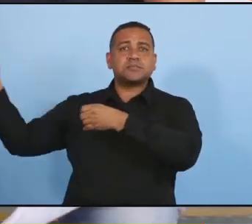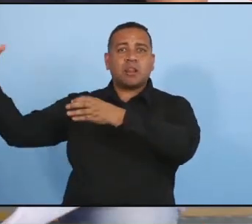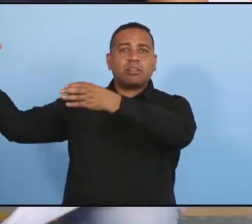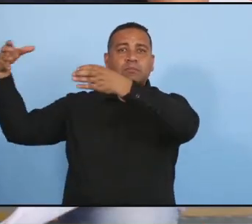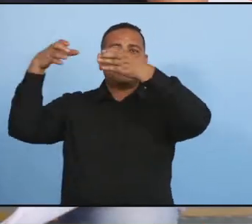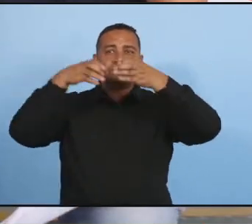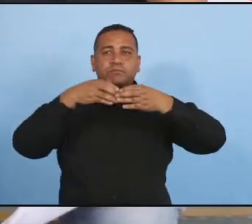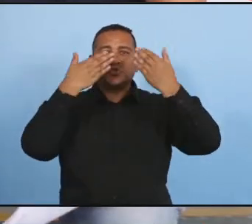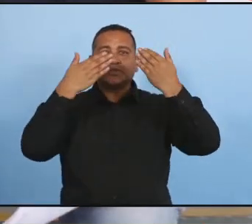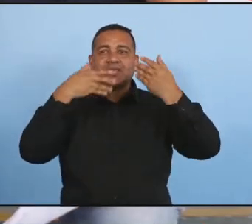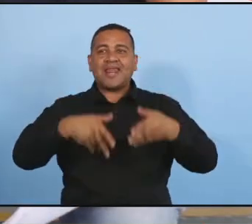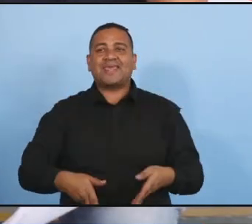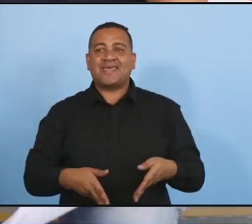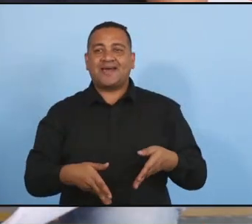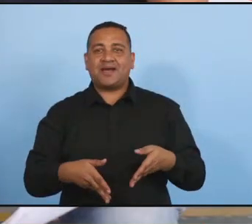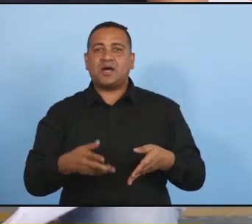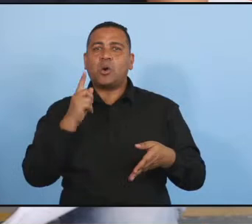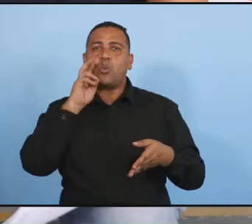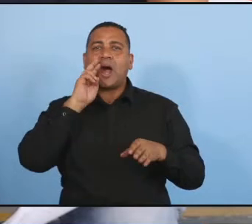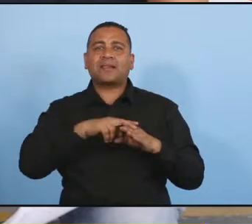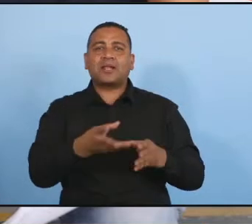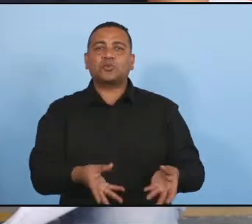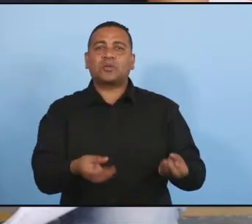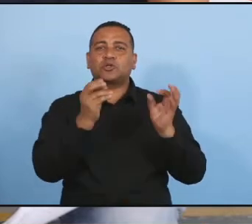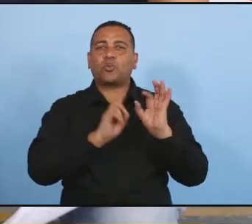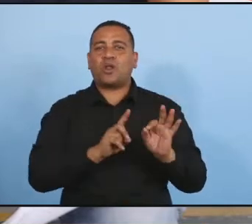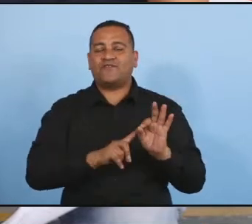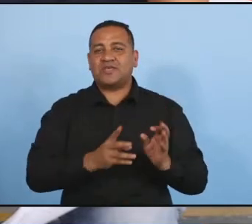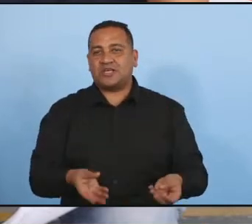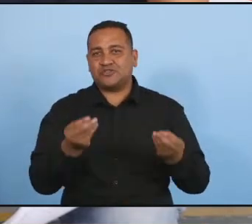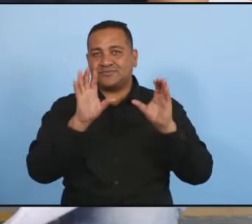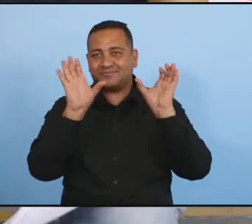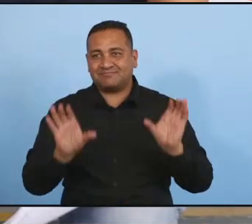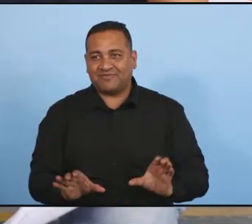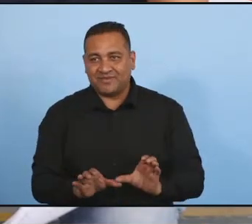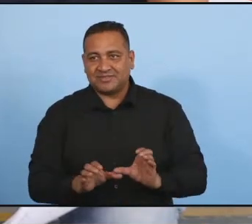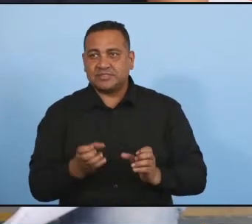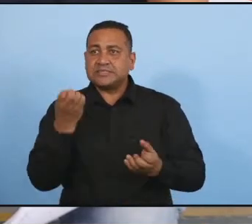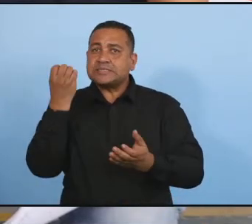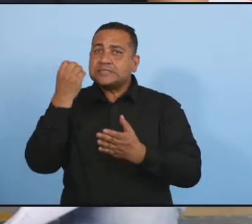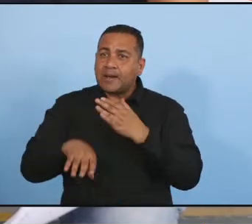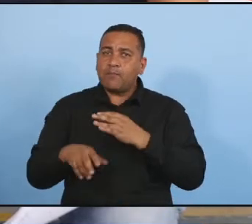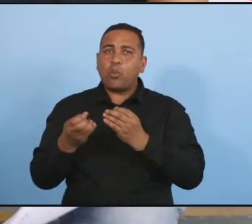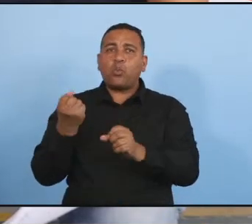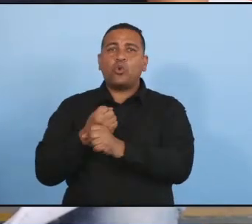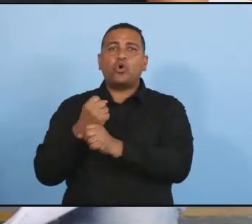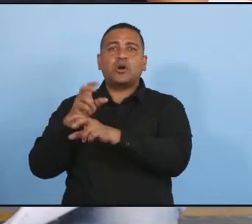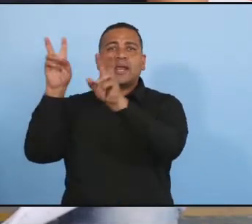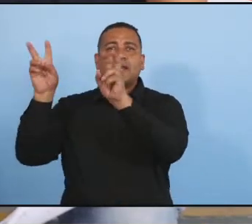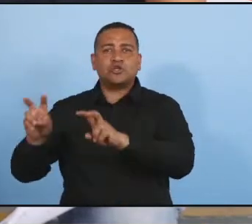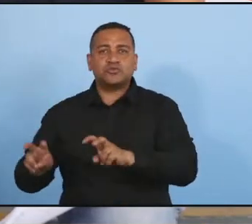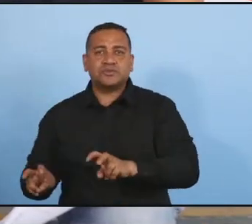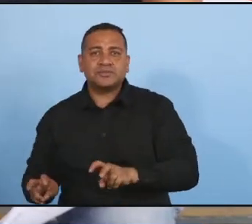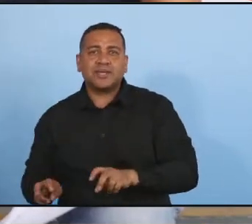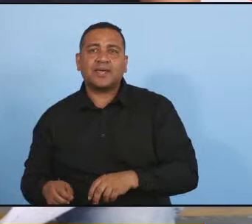artisans already. Sure. Some are electricians, and Some are, I don't know exactly what the